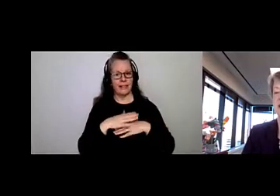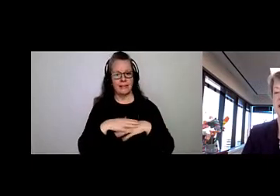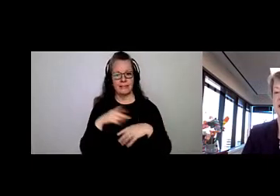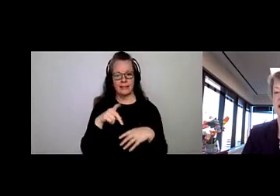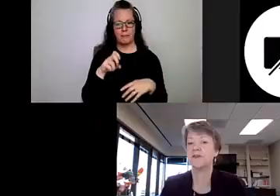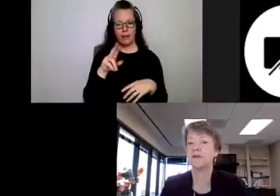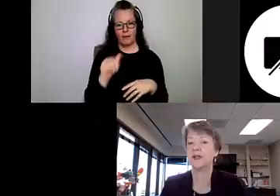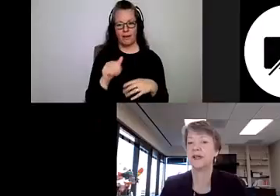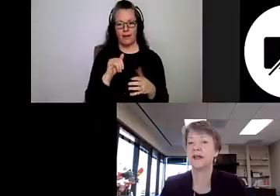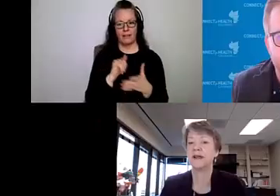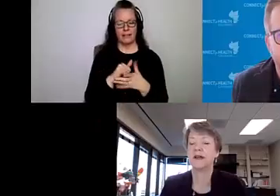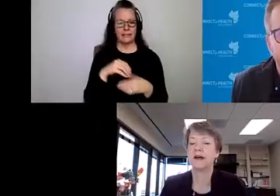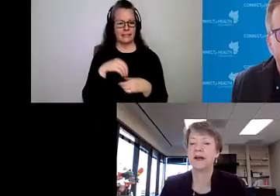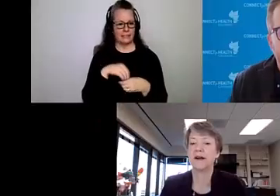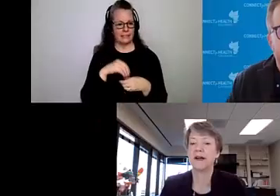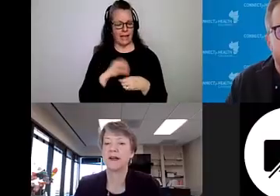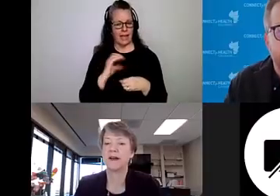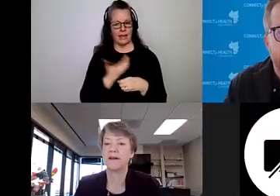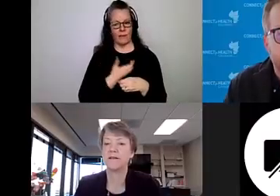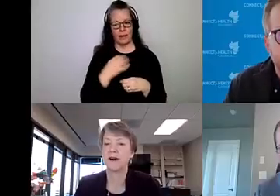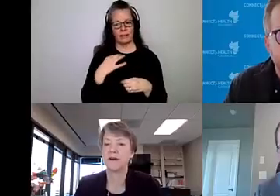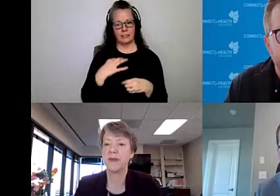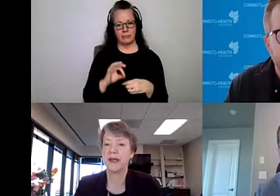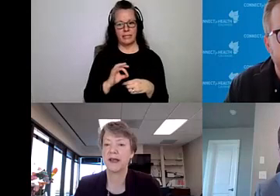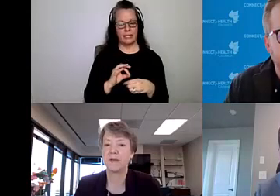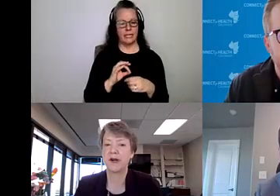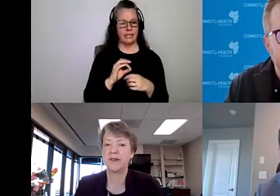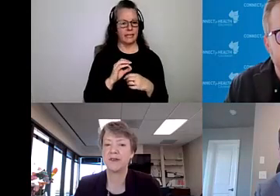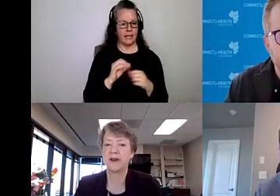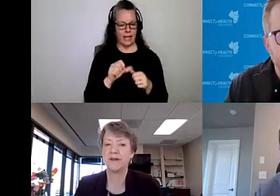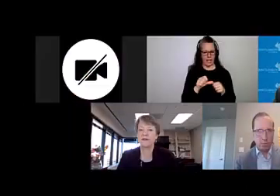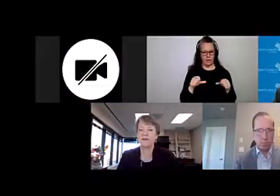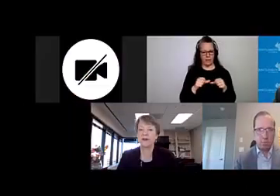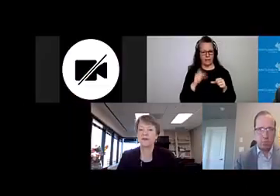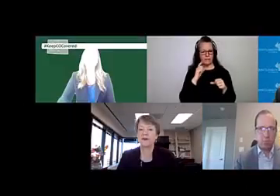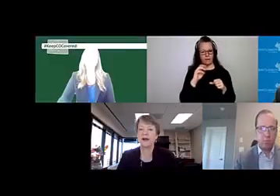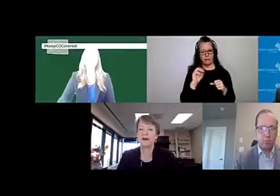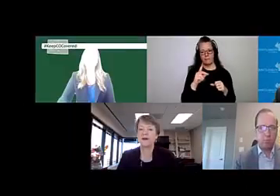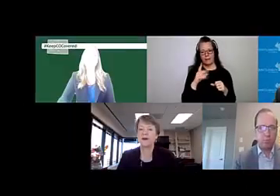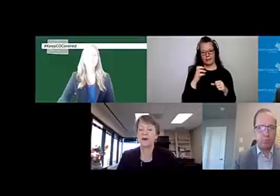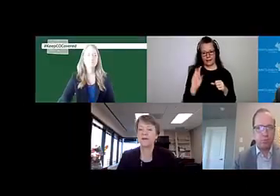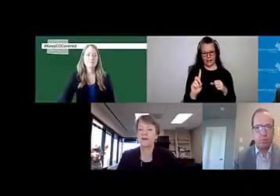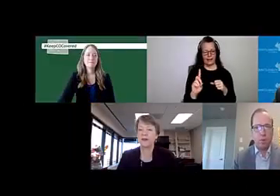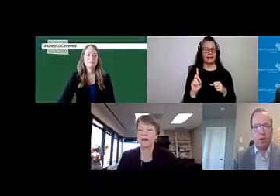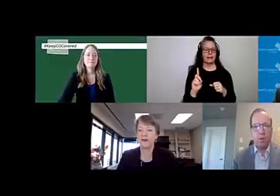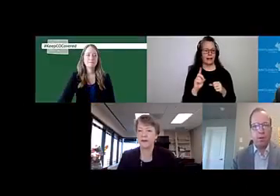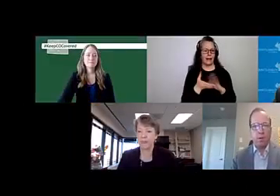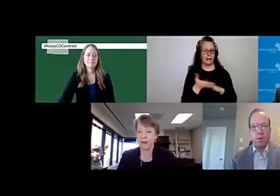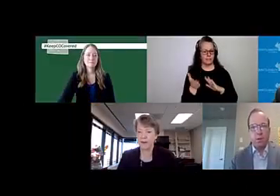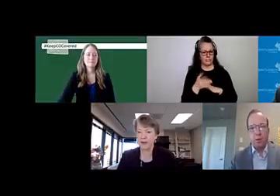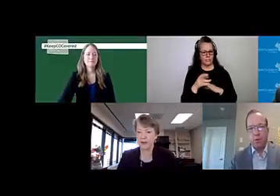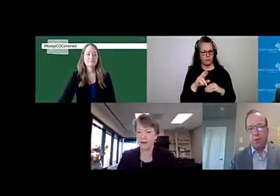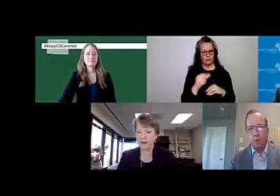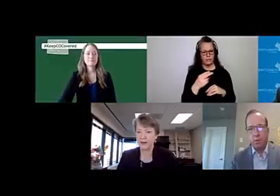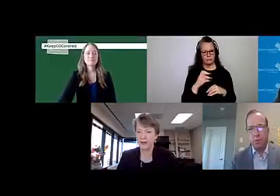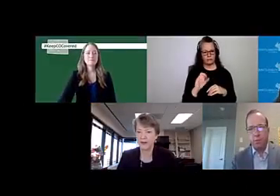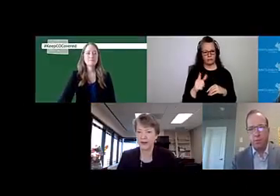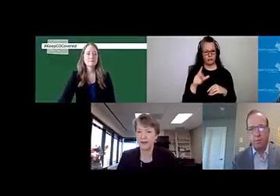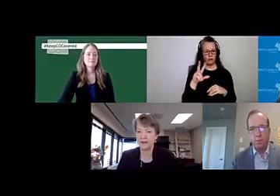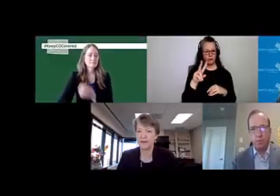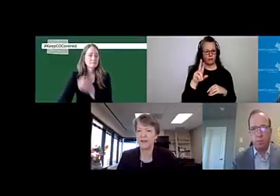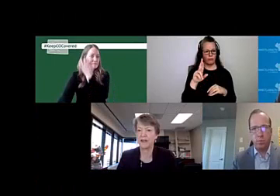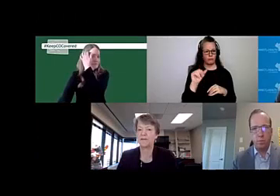is inside our eligibility area of our Medicaid Operations Office. We have Rachel Ryder, who oversees and is on our